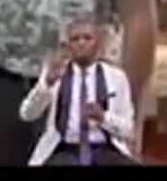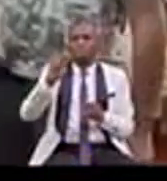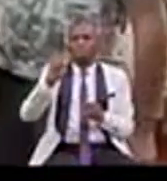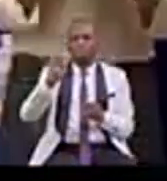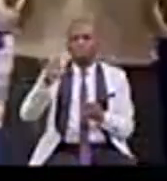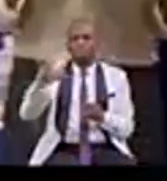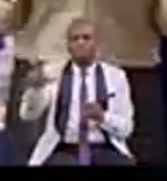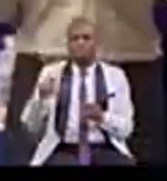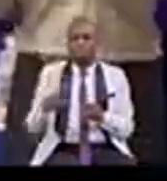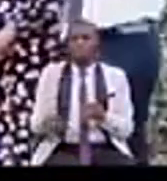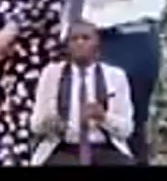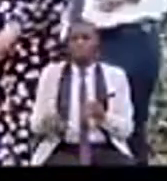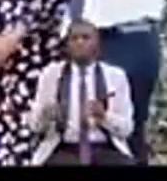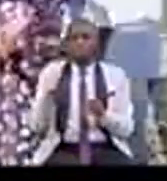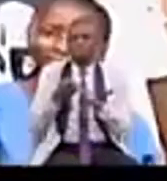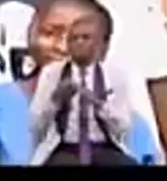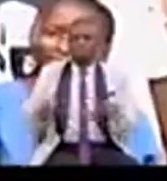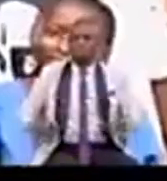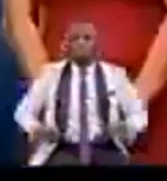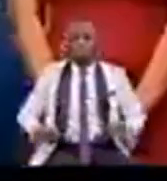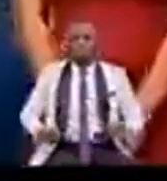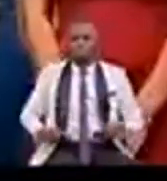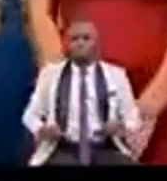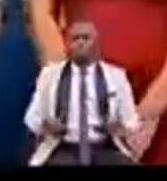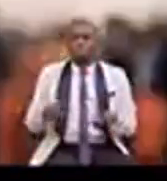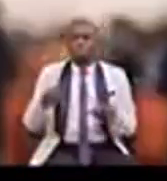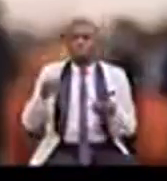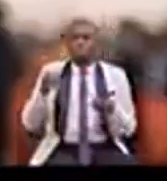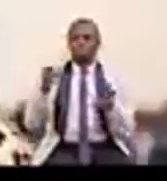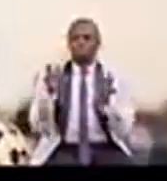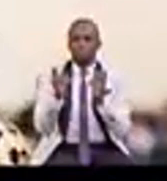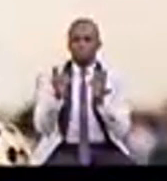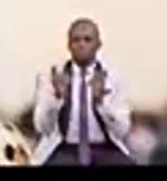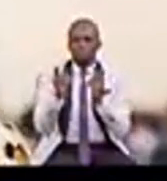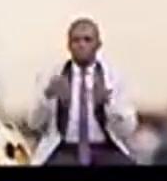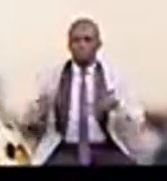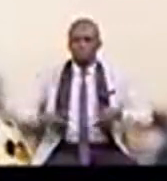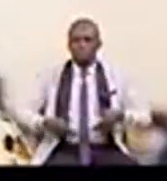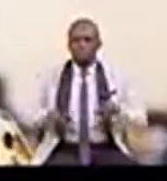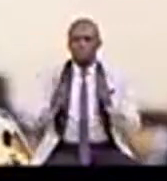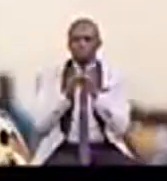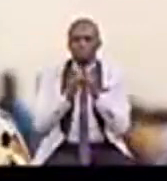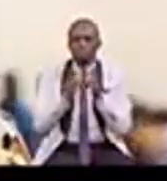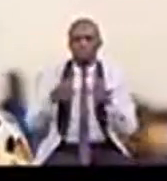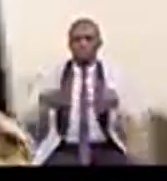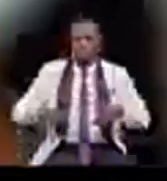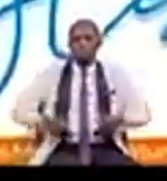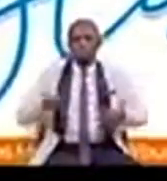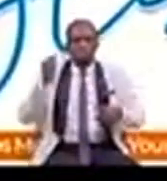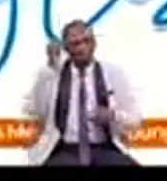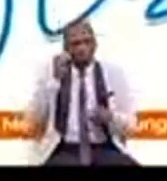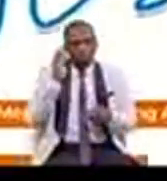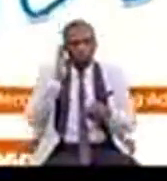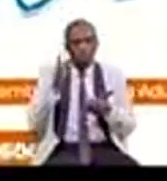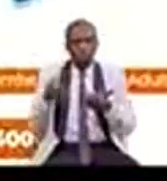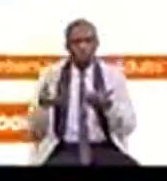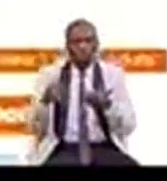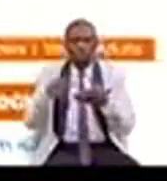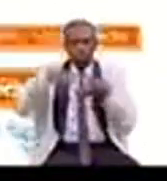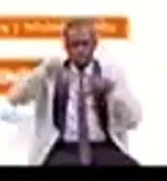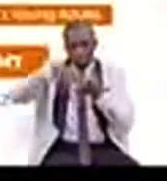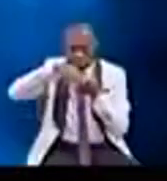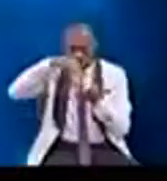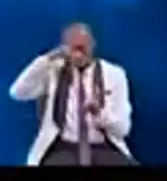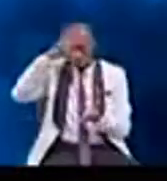globally, will be super scintillating as teenagers, campus students, core members, and young adults will experience renewal for rising